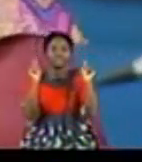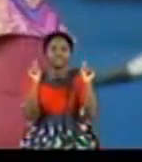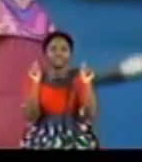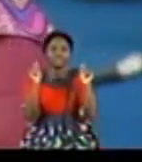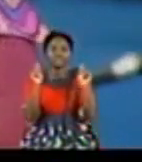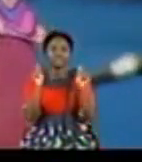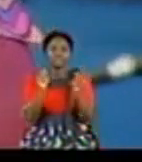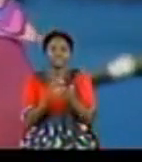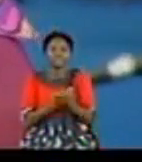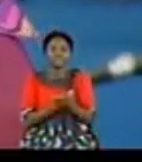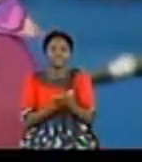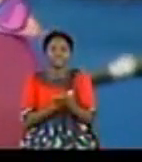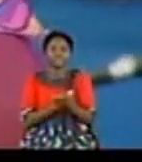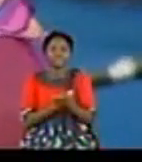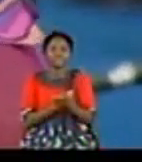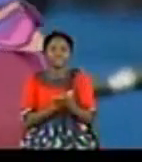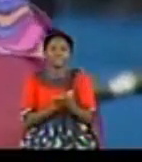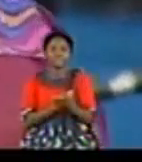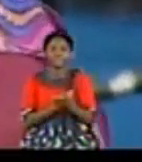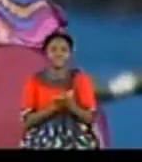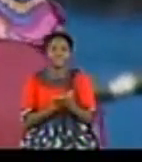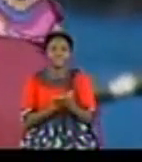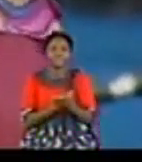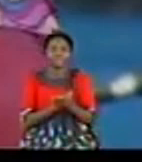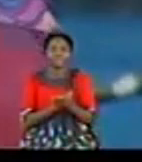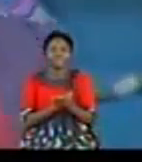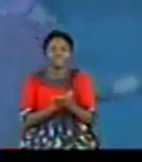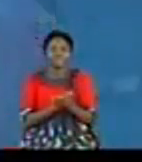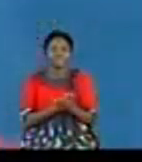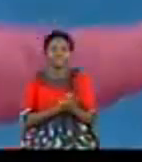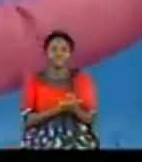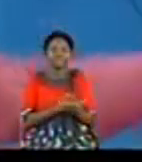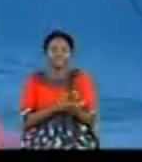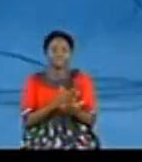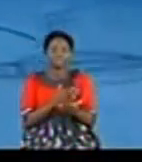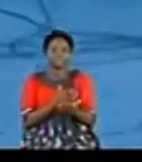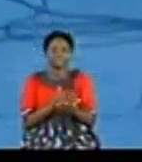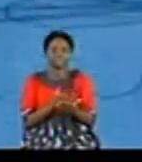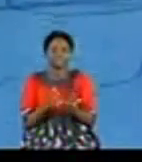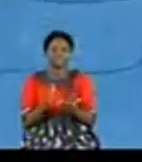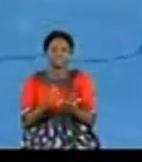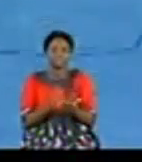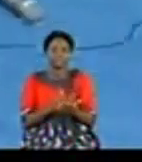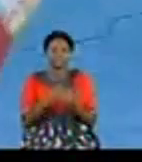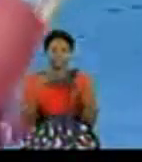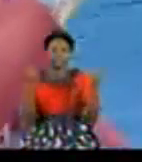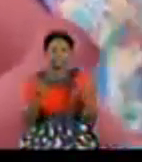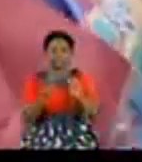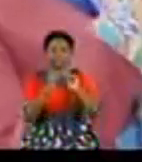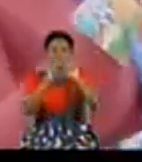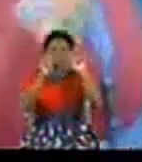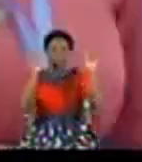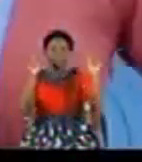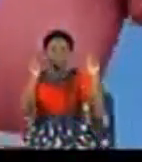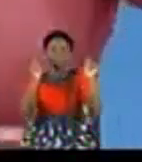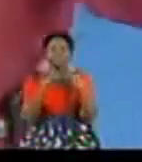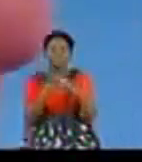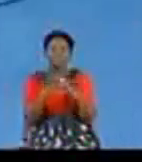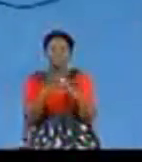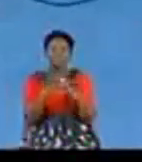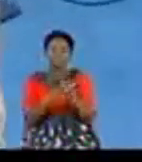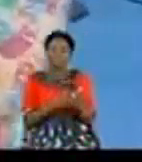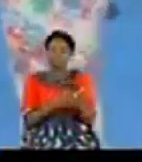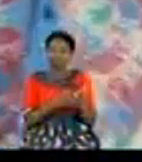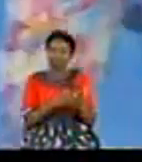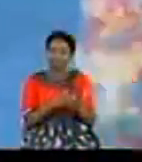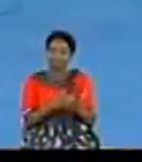hallelu I serve a god with powerful Hallelujah people